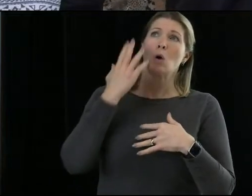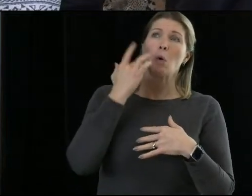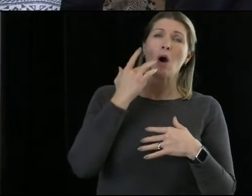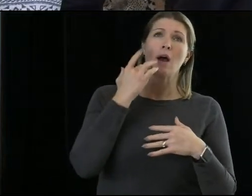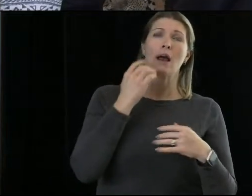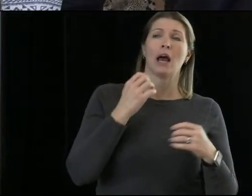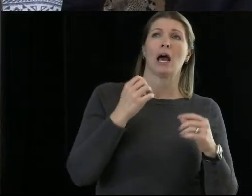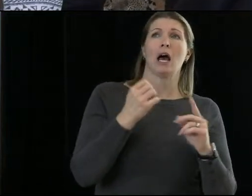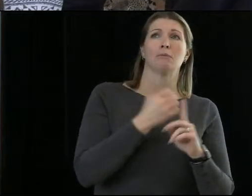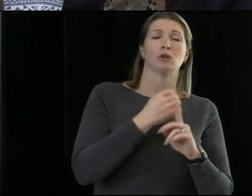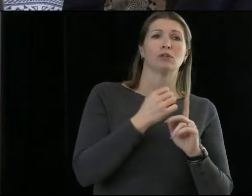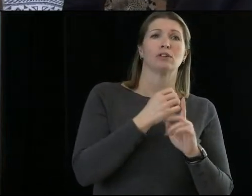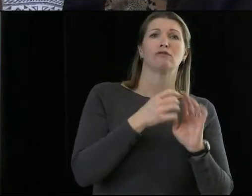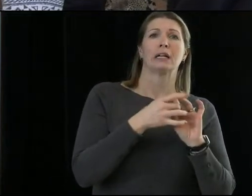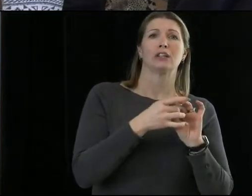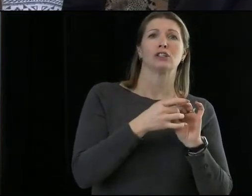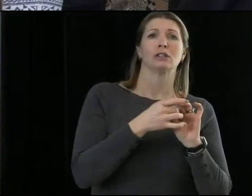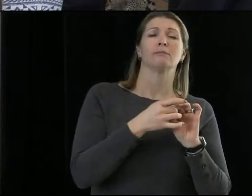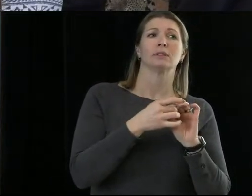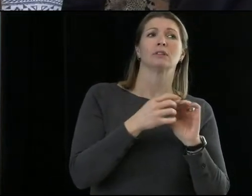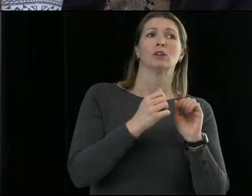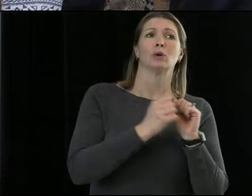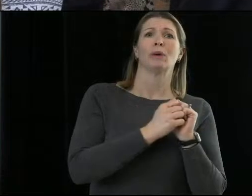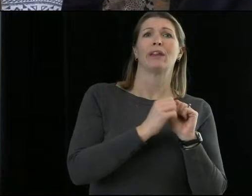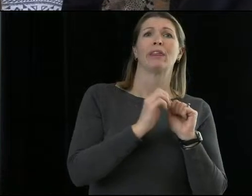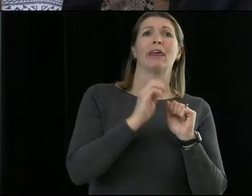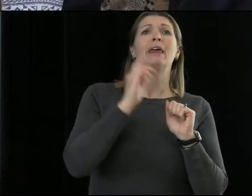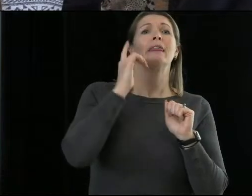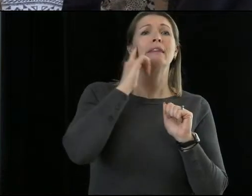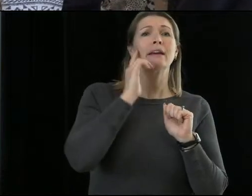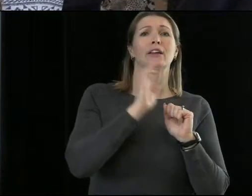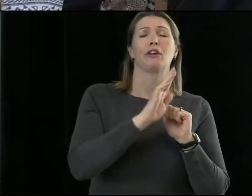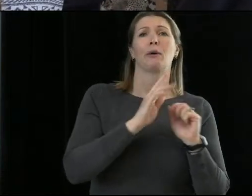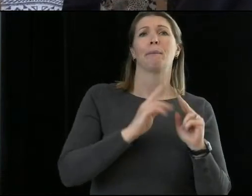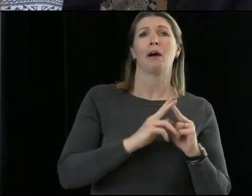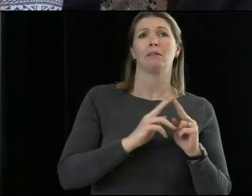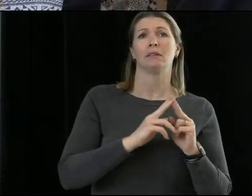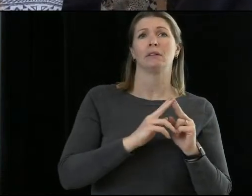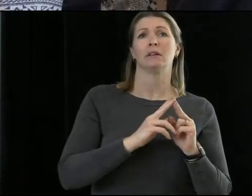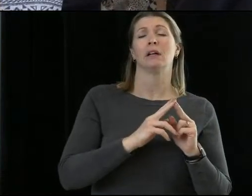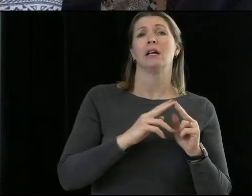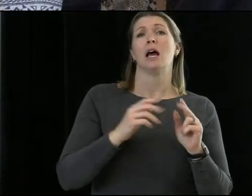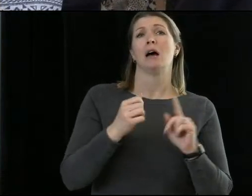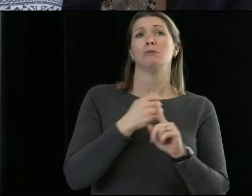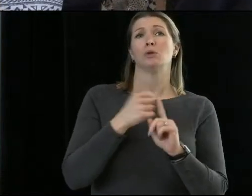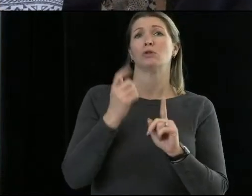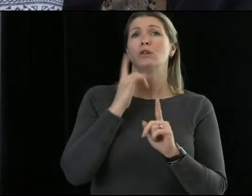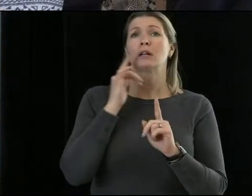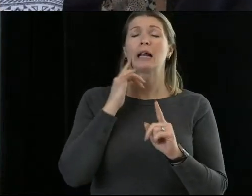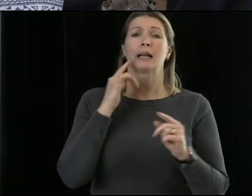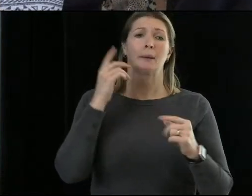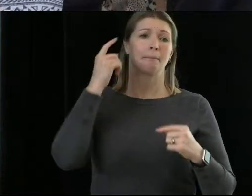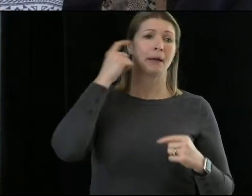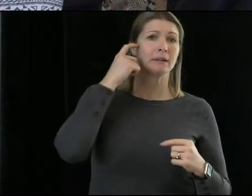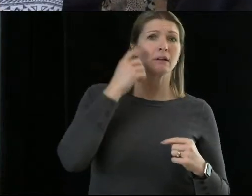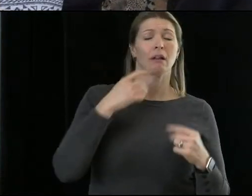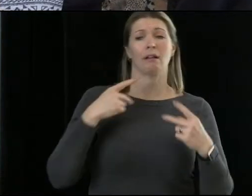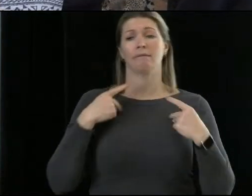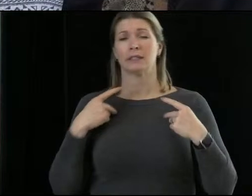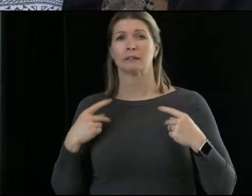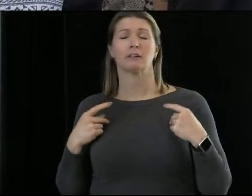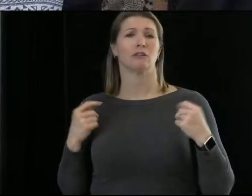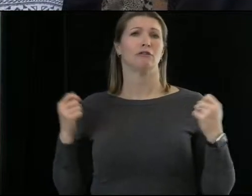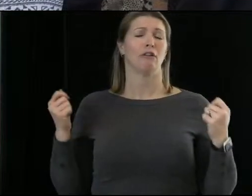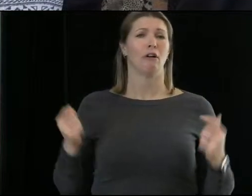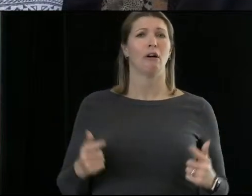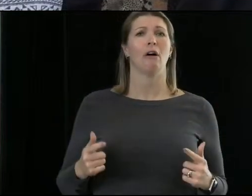in the hands of the ones they love. Abuse comes in many forms, mentally and physically. Creator, protect